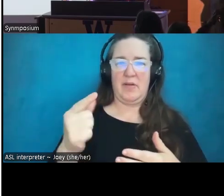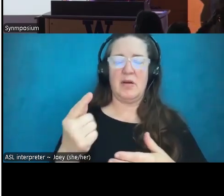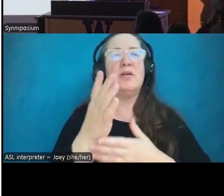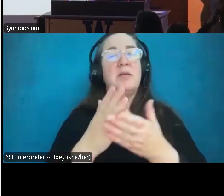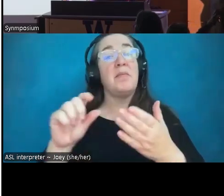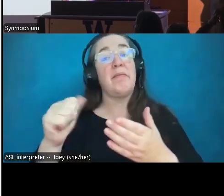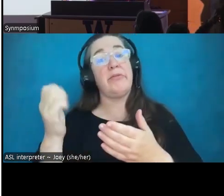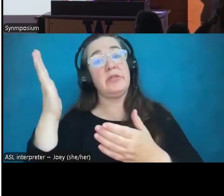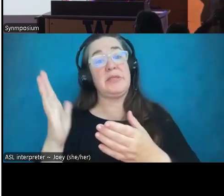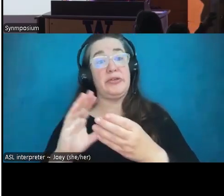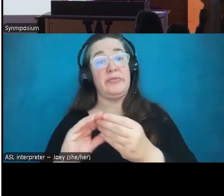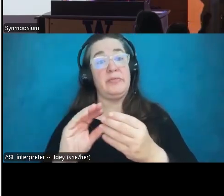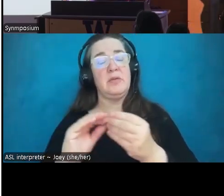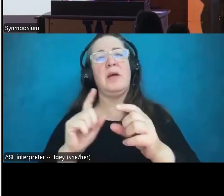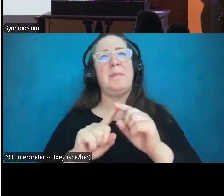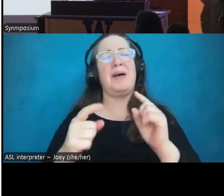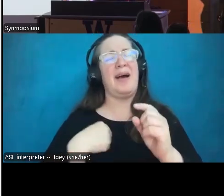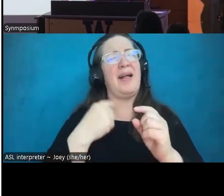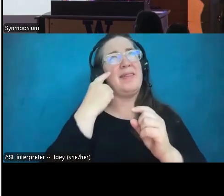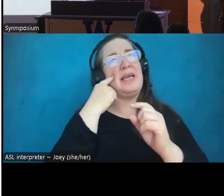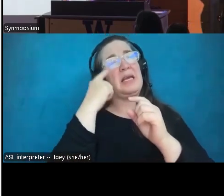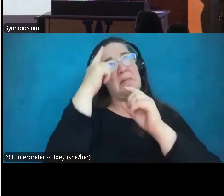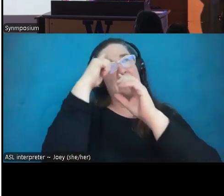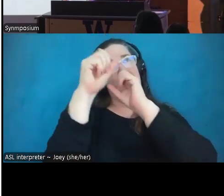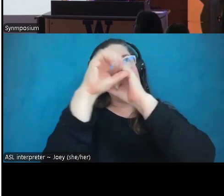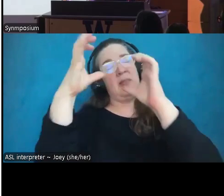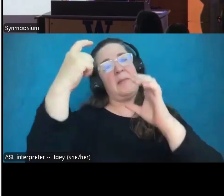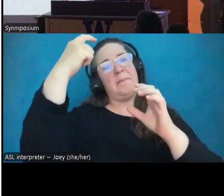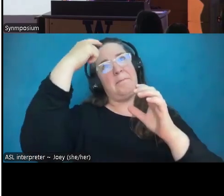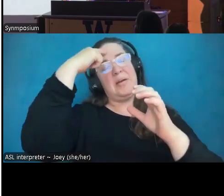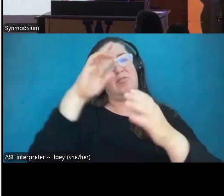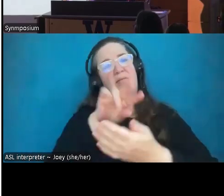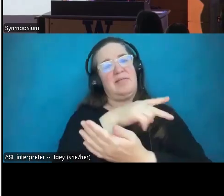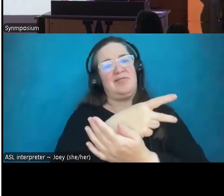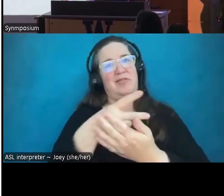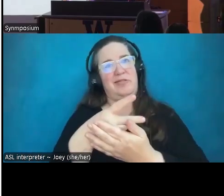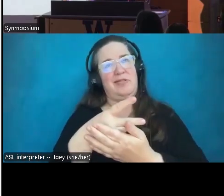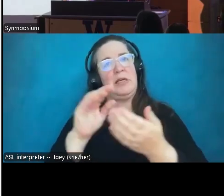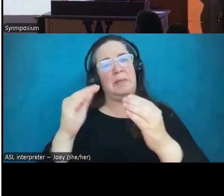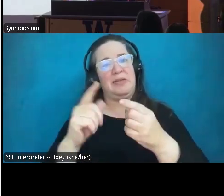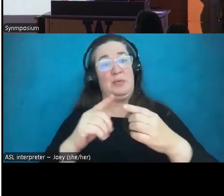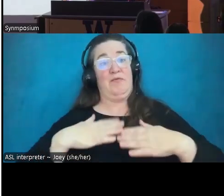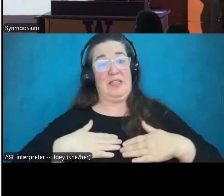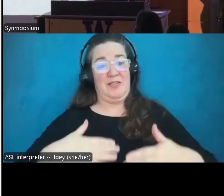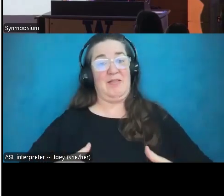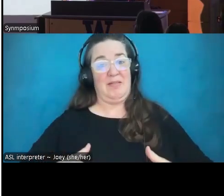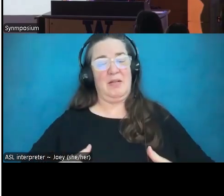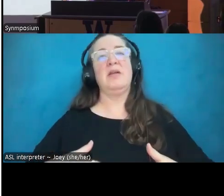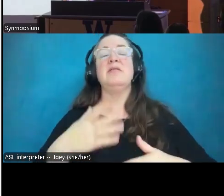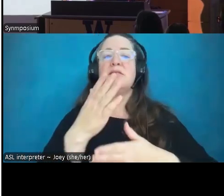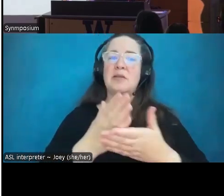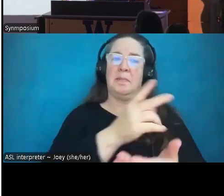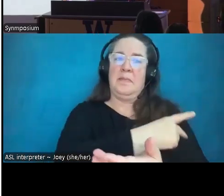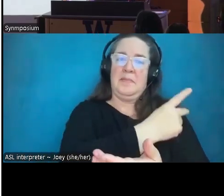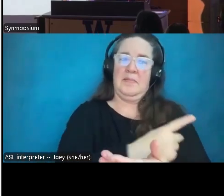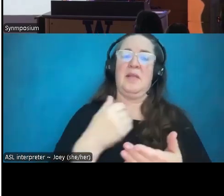as mental exhaustion. I kind of make a distinction between that and physical exhaustion, although certainly some patients may have both.